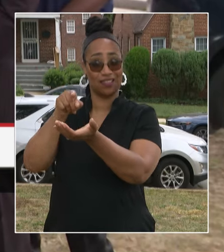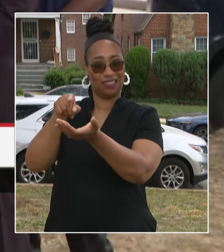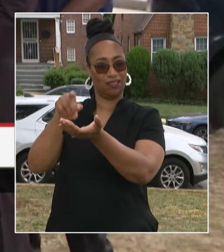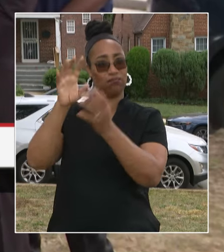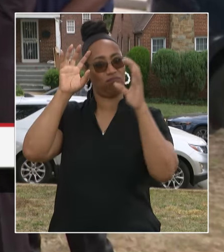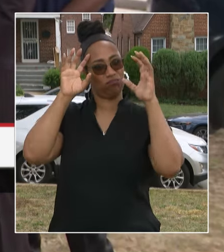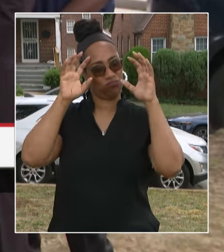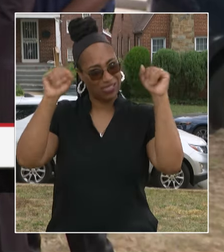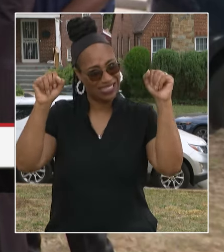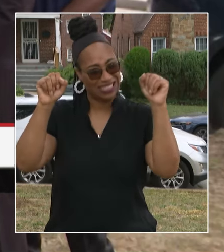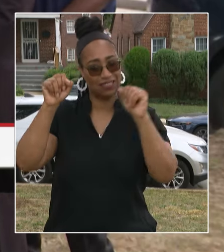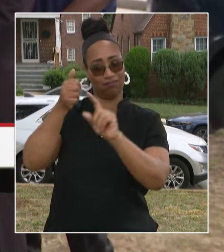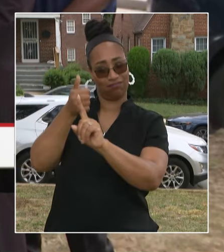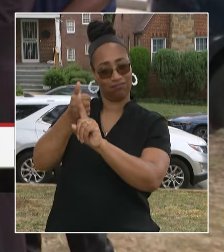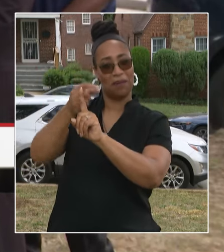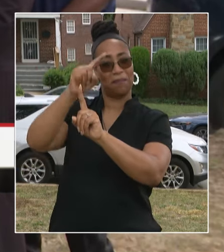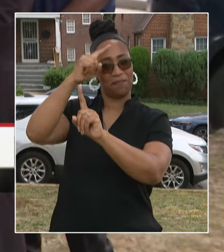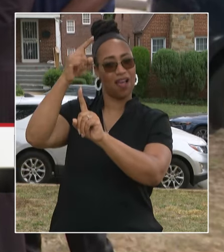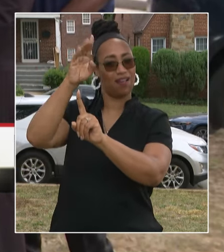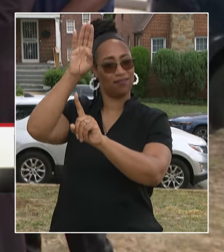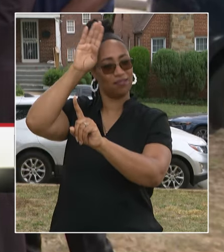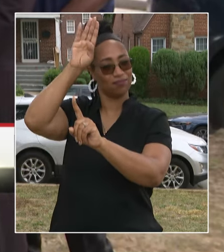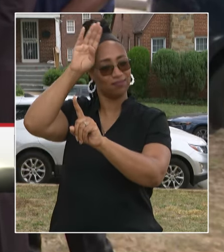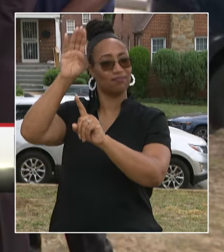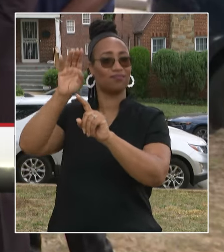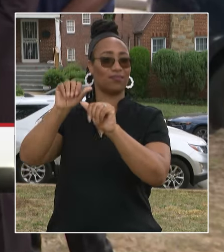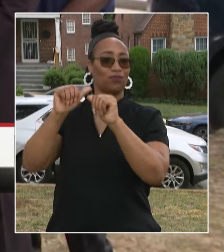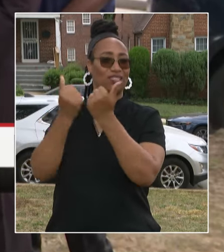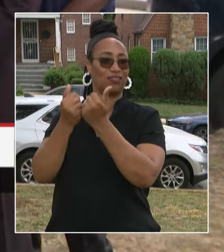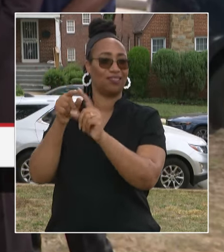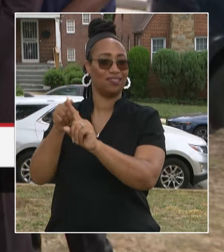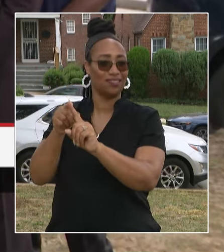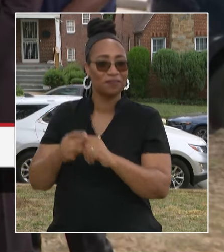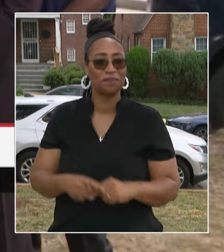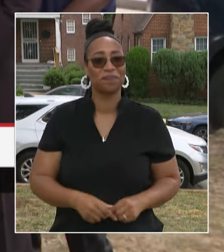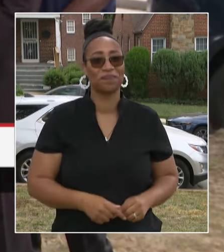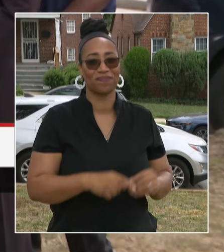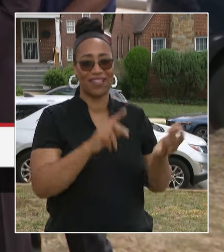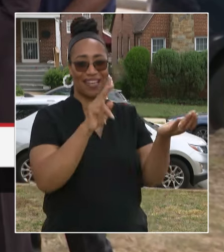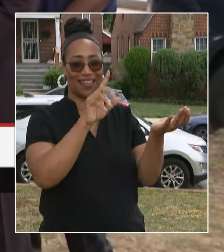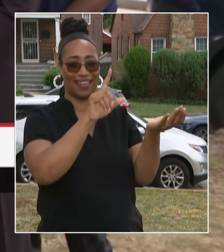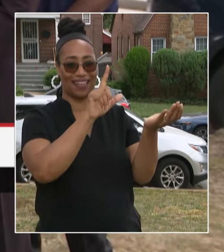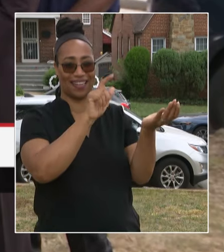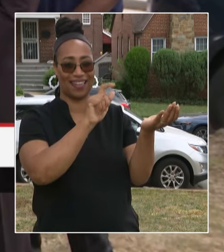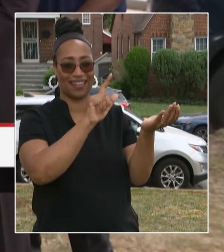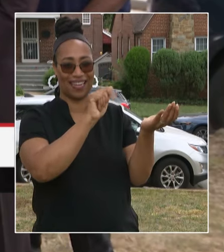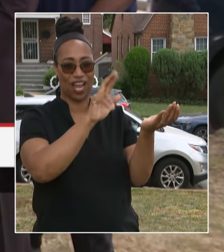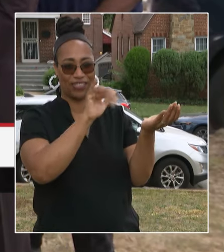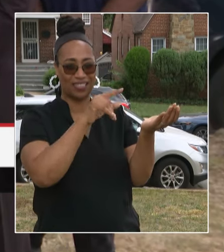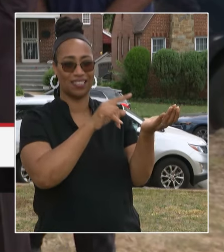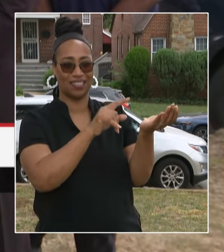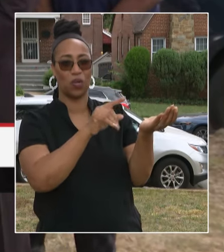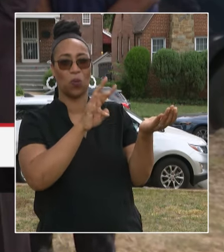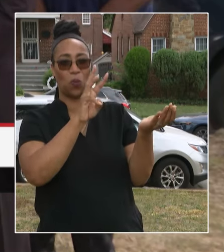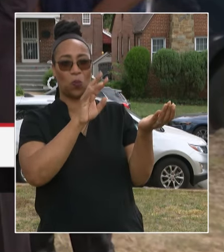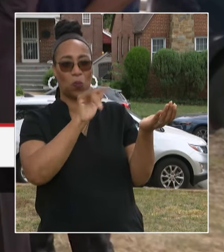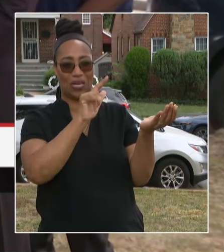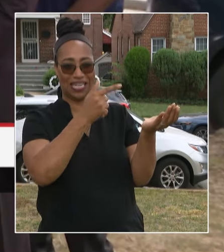here, who is out of Ward 5, both of them live in Ward 5, who is the president now of the Progressive Firefighter Association of Washington,